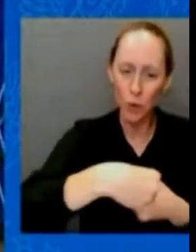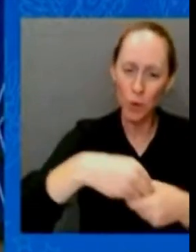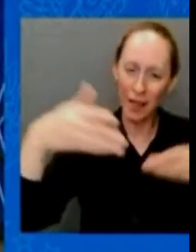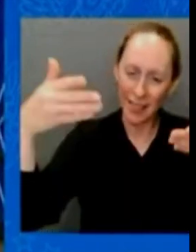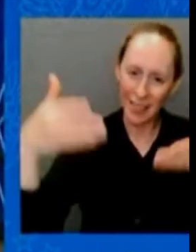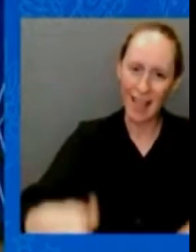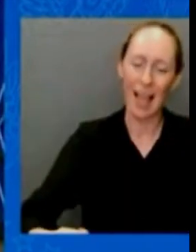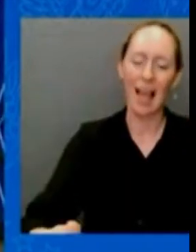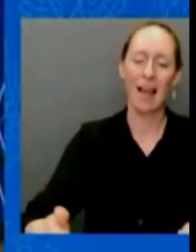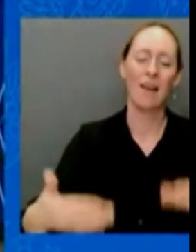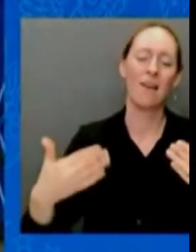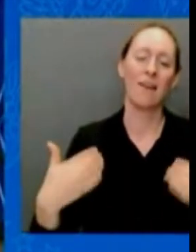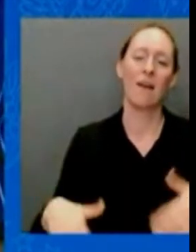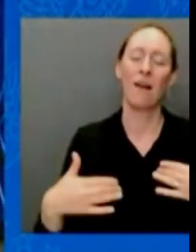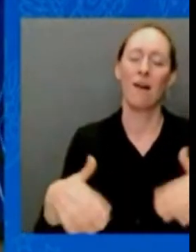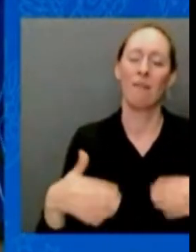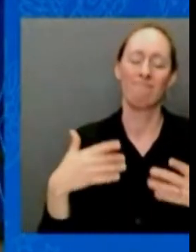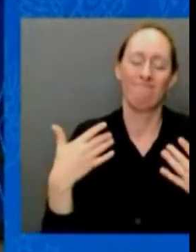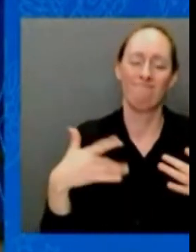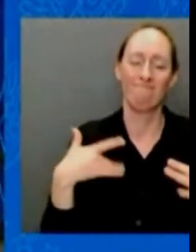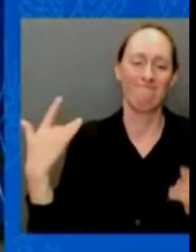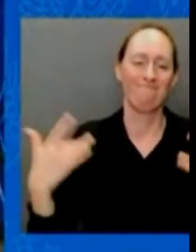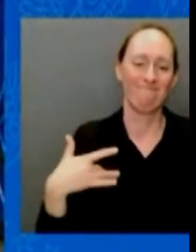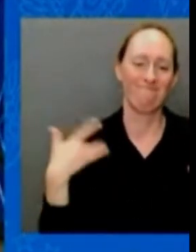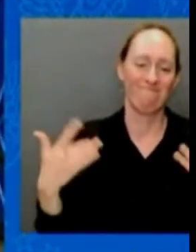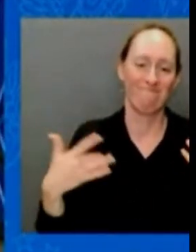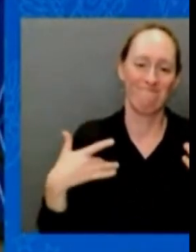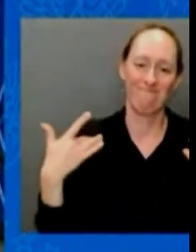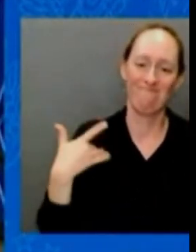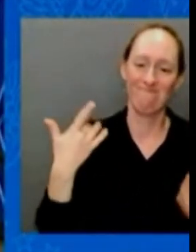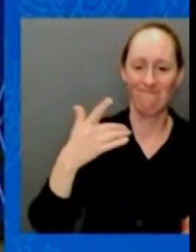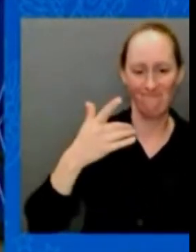so proud. Thank you so much.